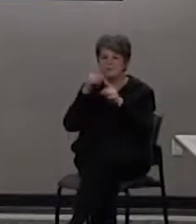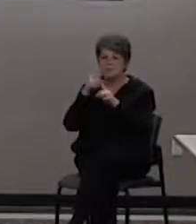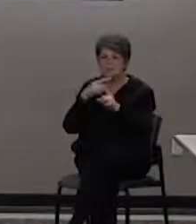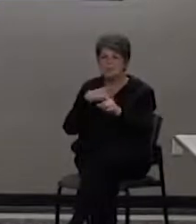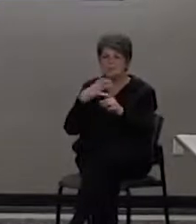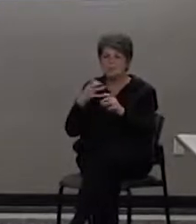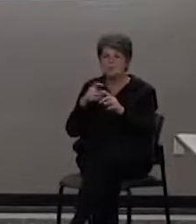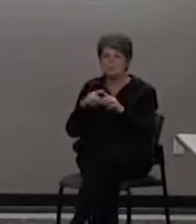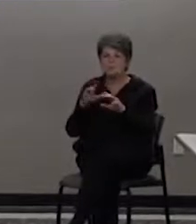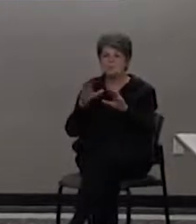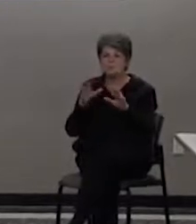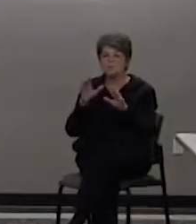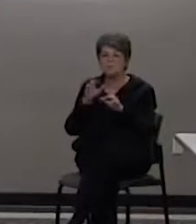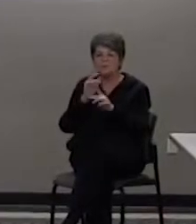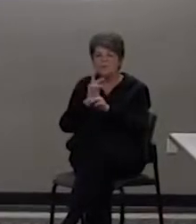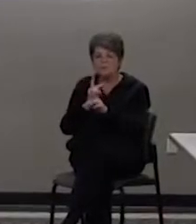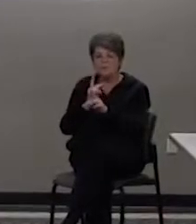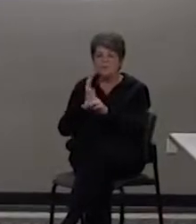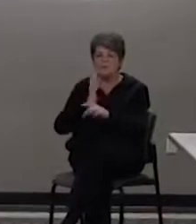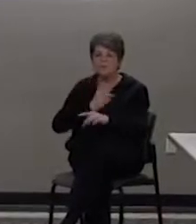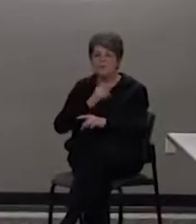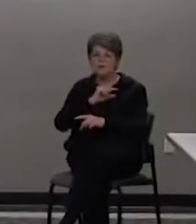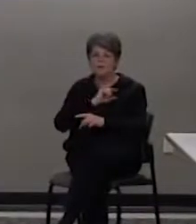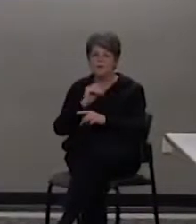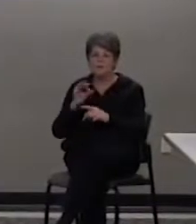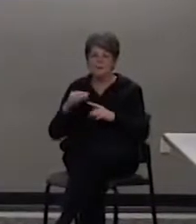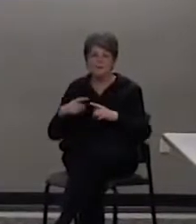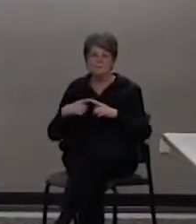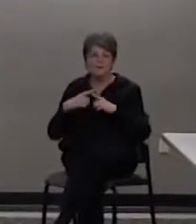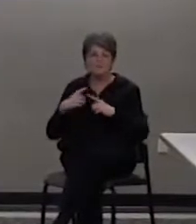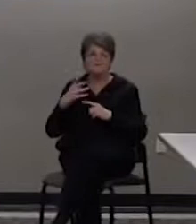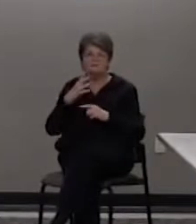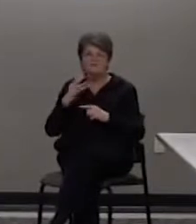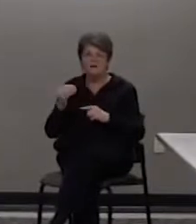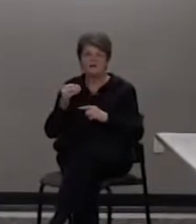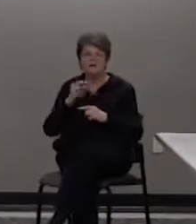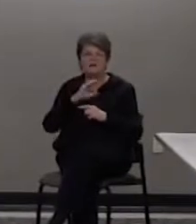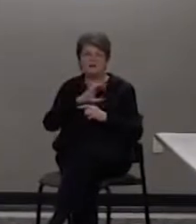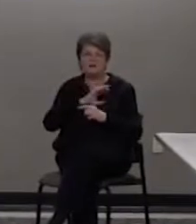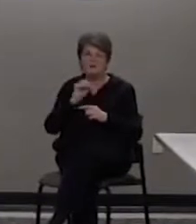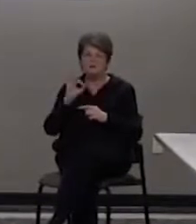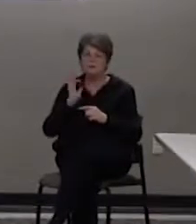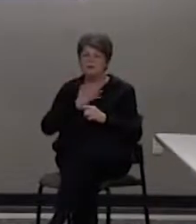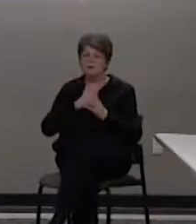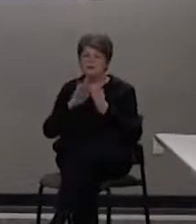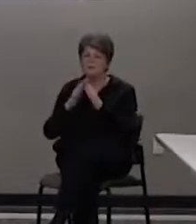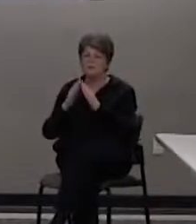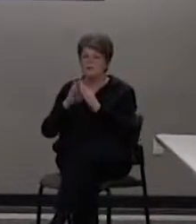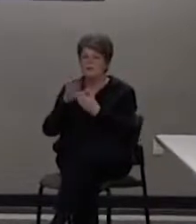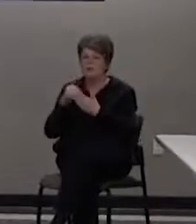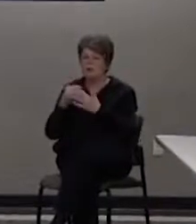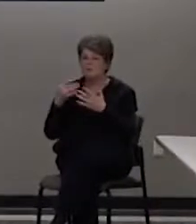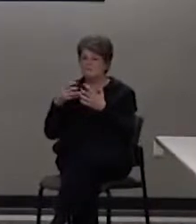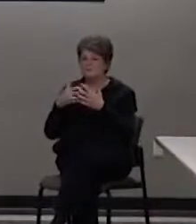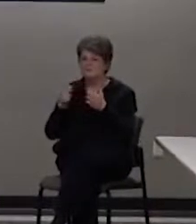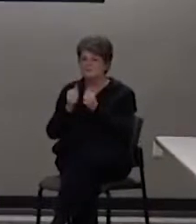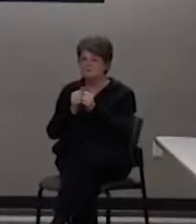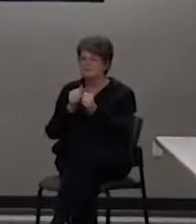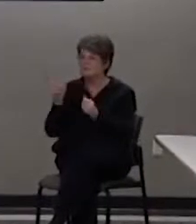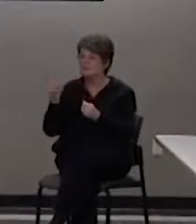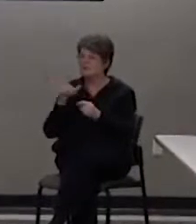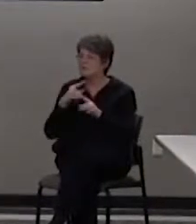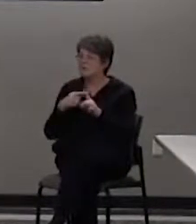want to maintain our quality of life and the character of our community. It all fits together. And I think going along with